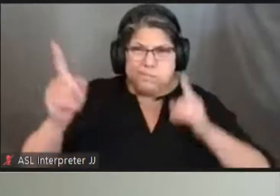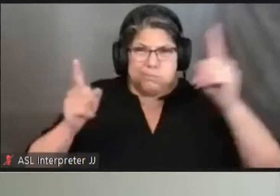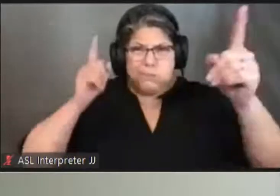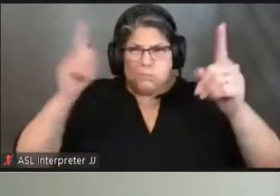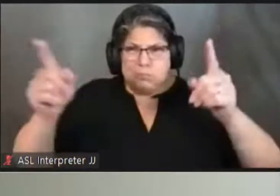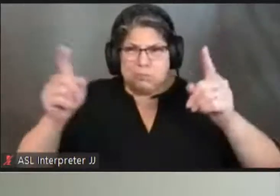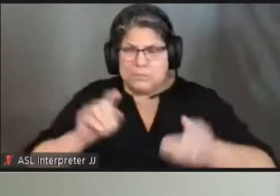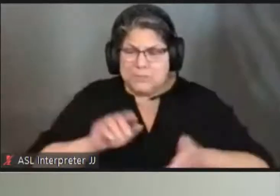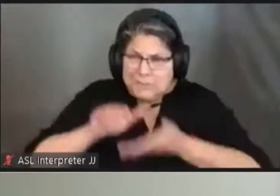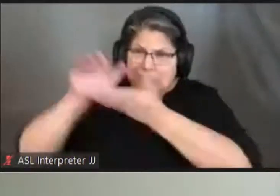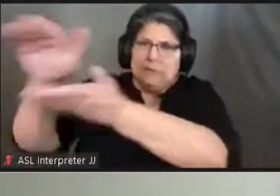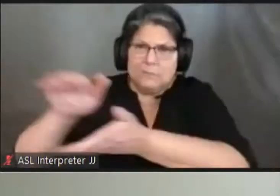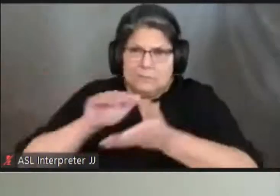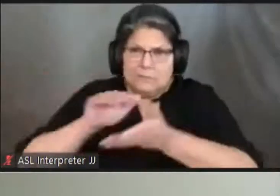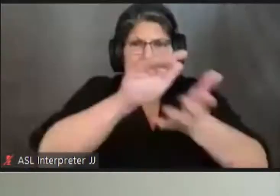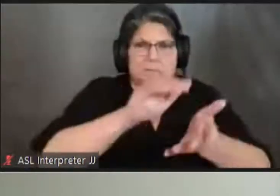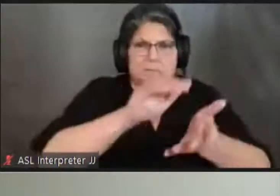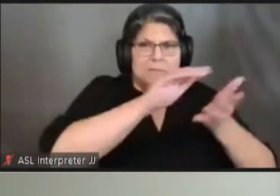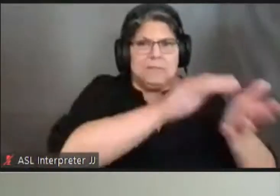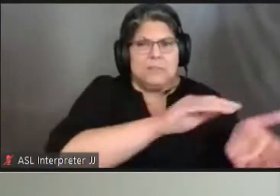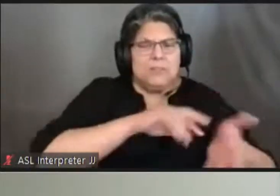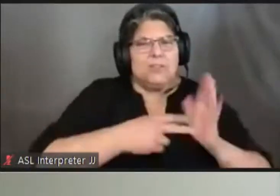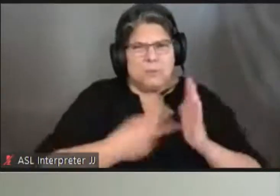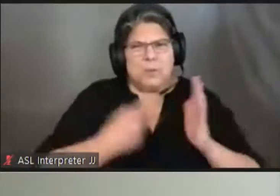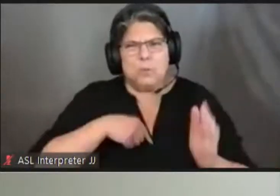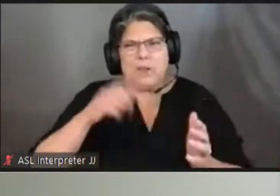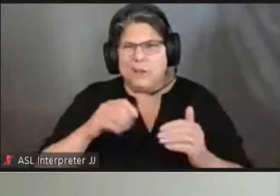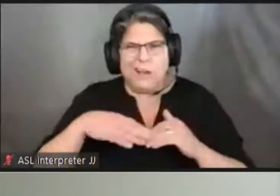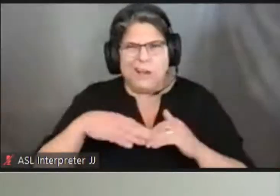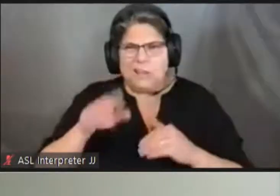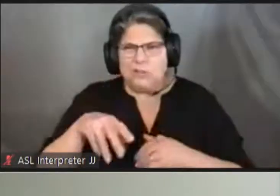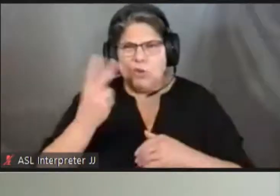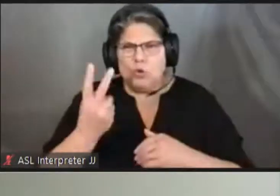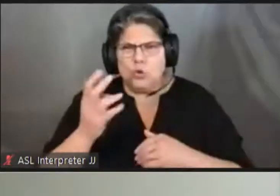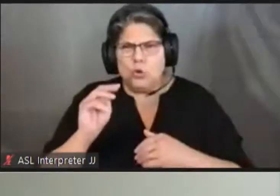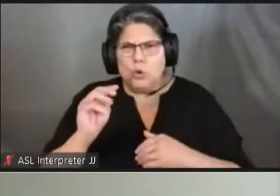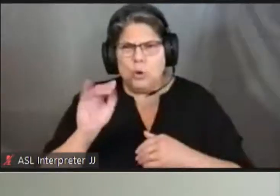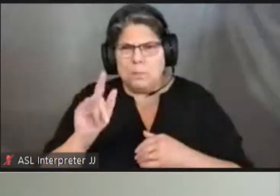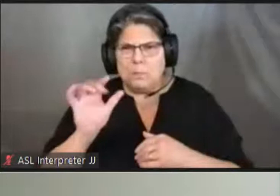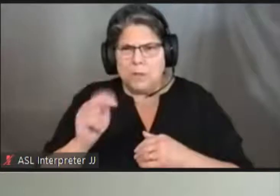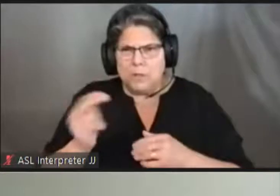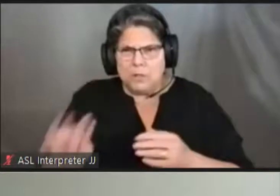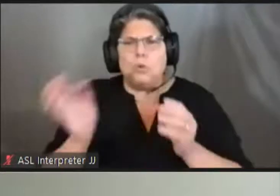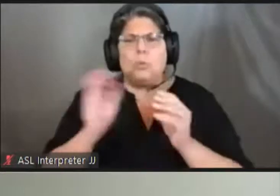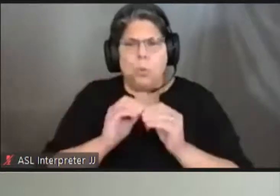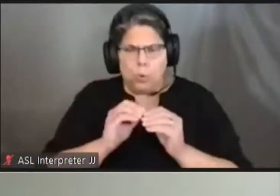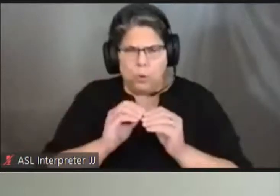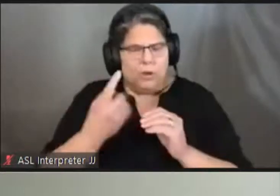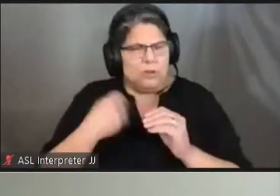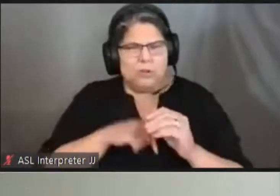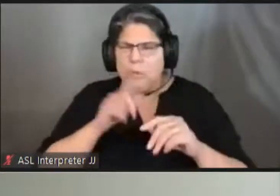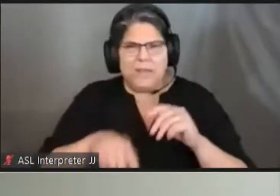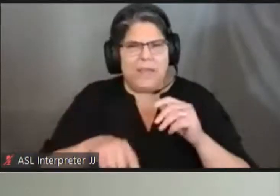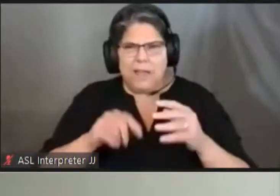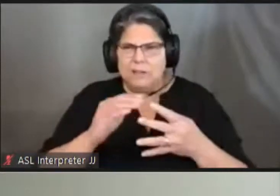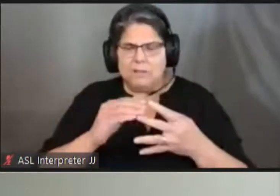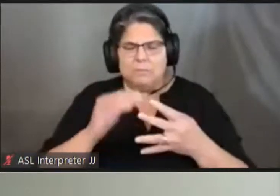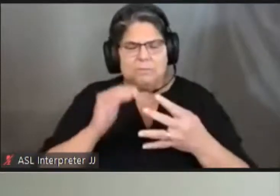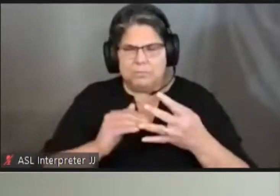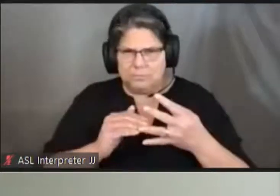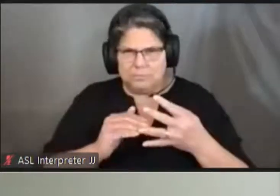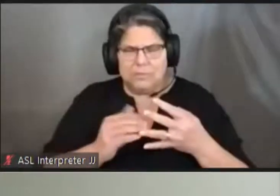get to an additional 2 million of those doses, we won't get into the red tier until our county case